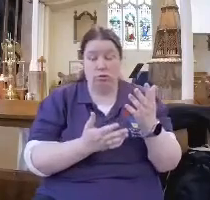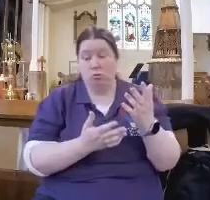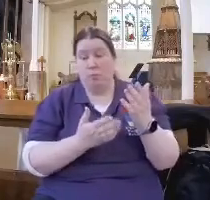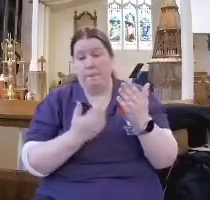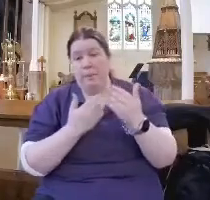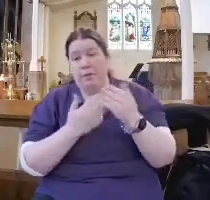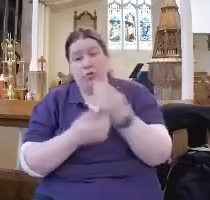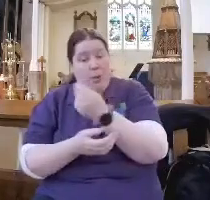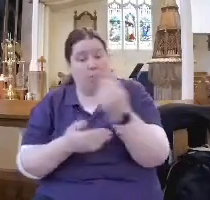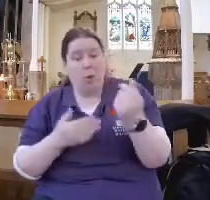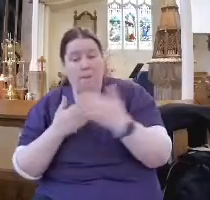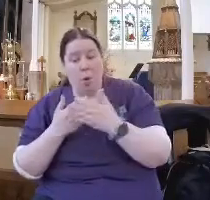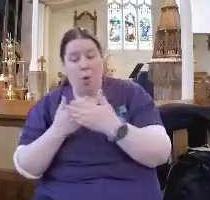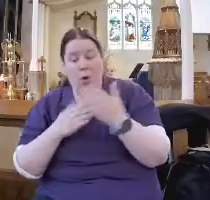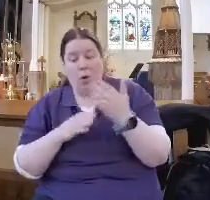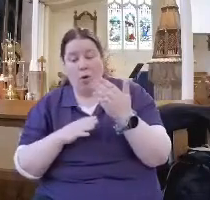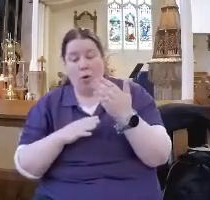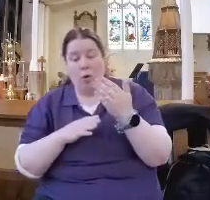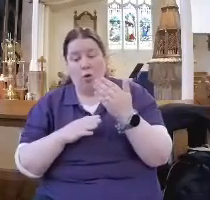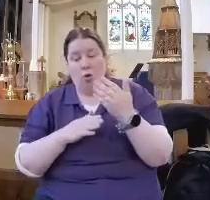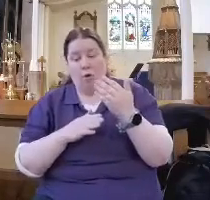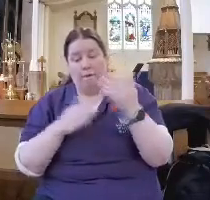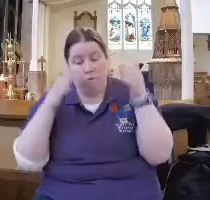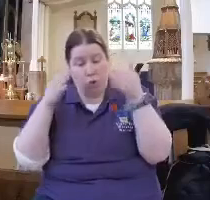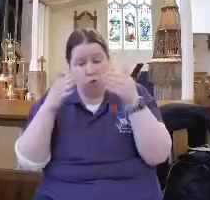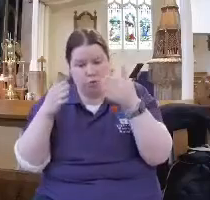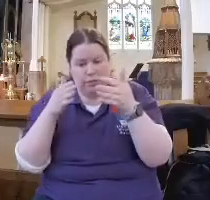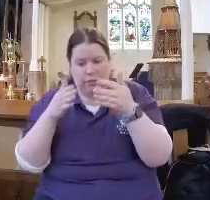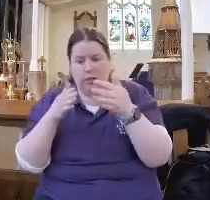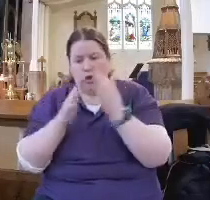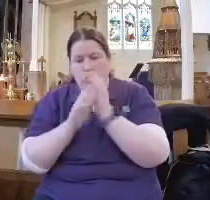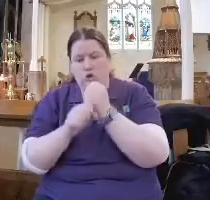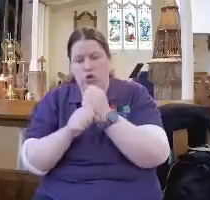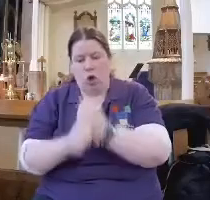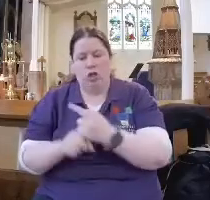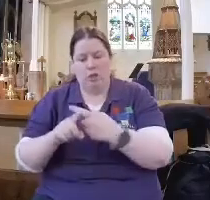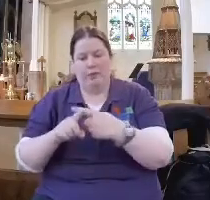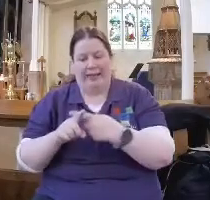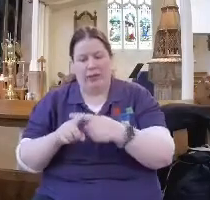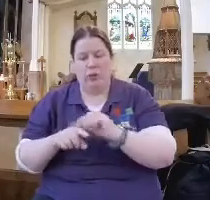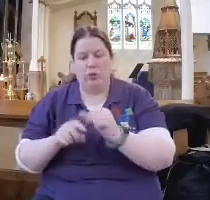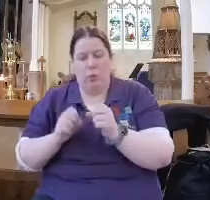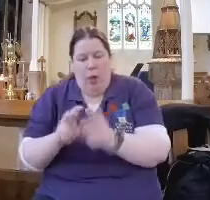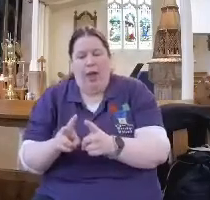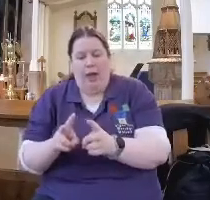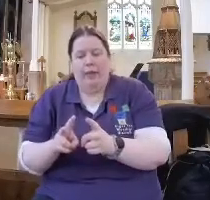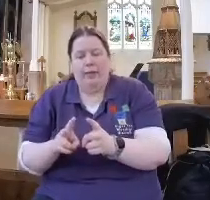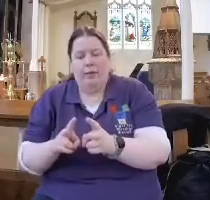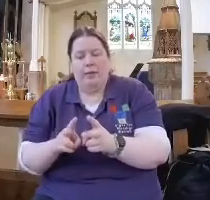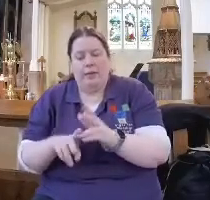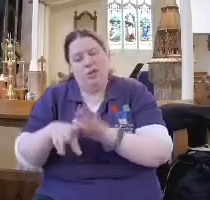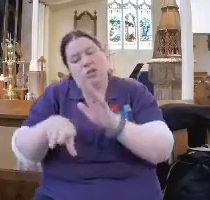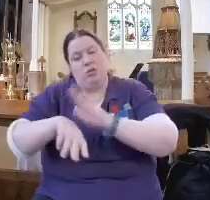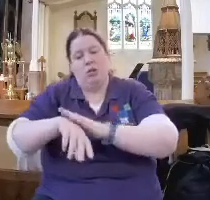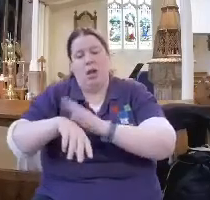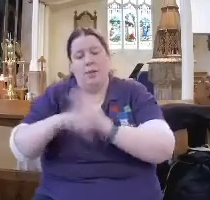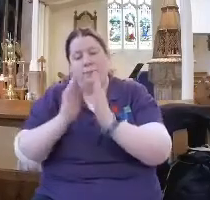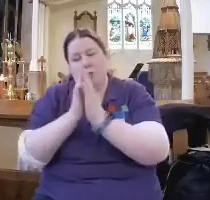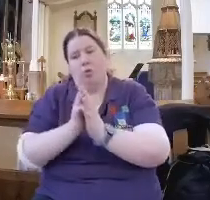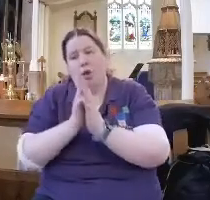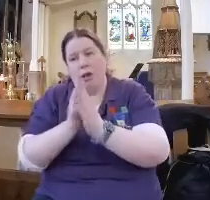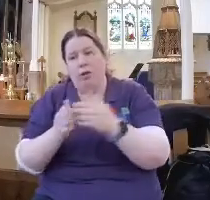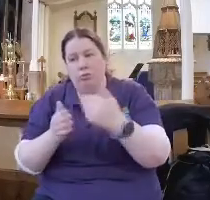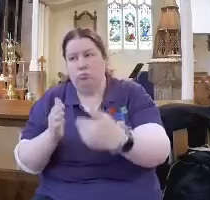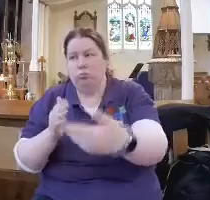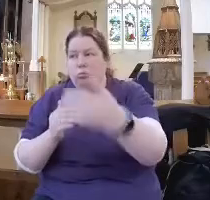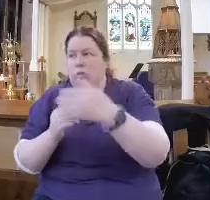bound, there's time to pray, where twice a day they have morning prayer and evening prayer. Obviously, you only have